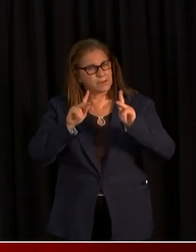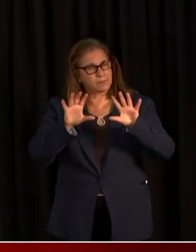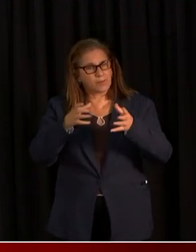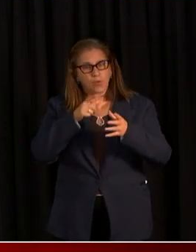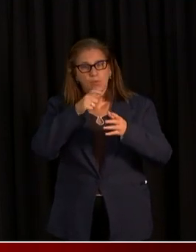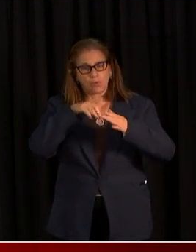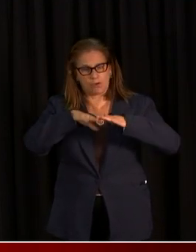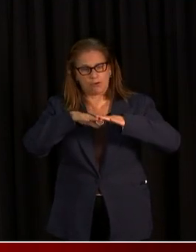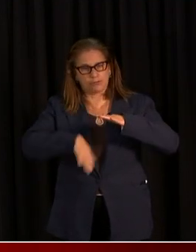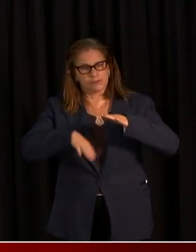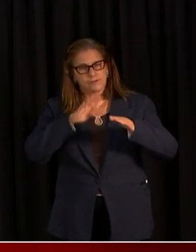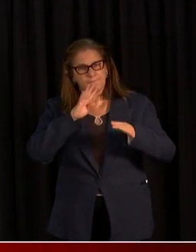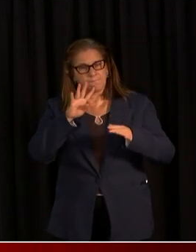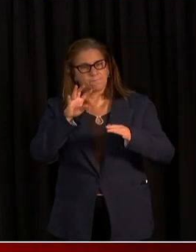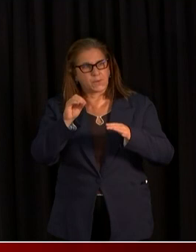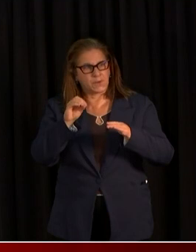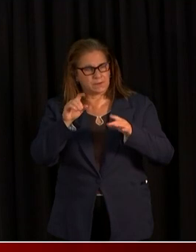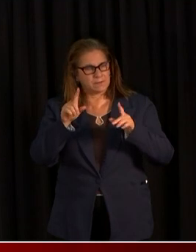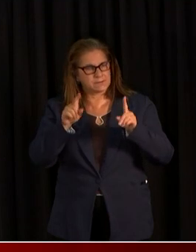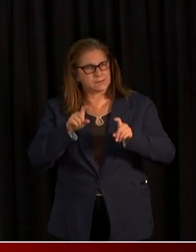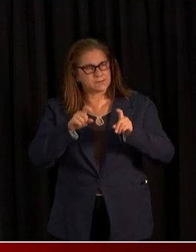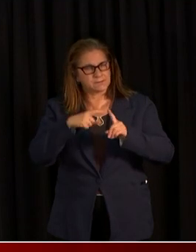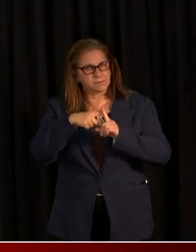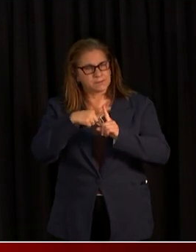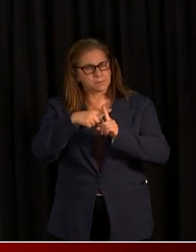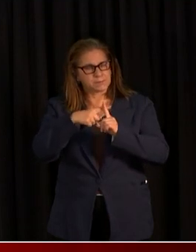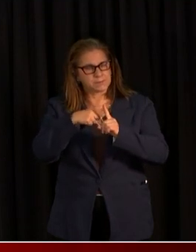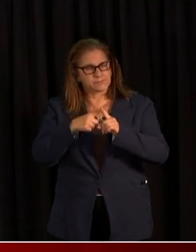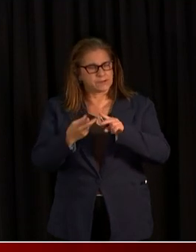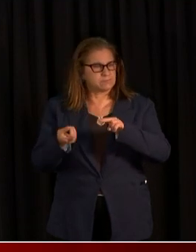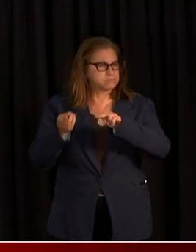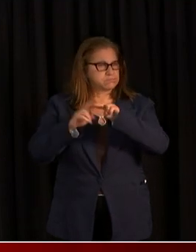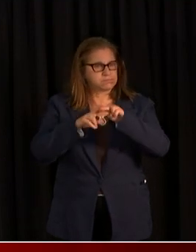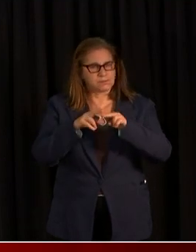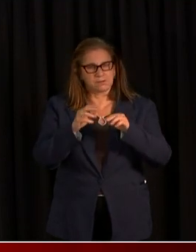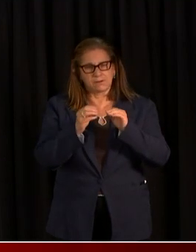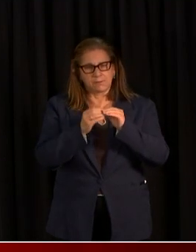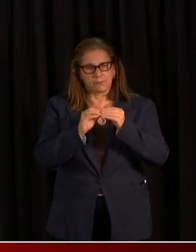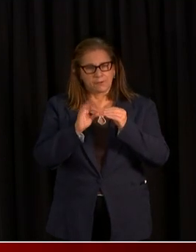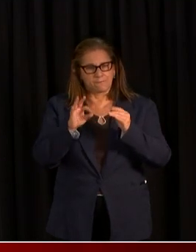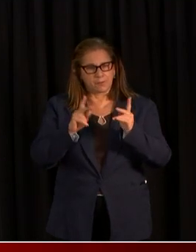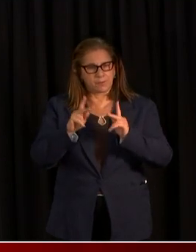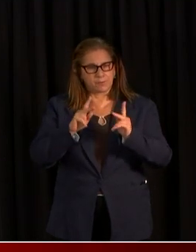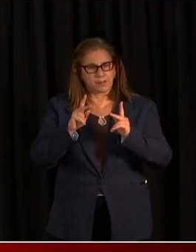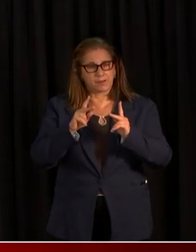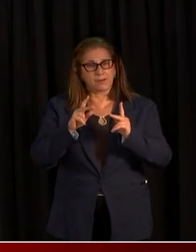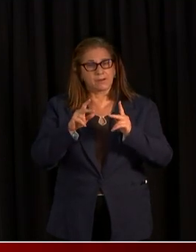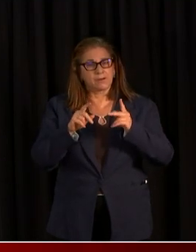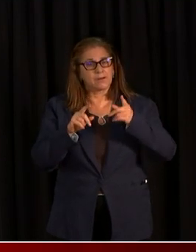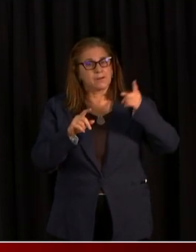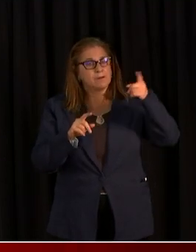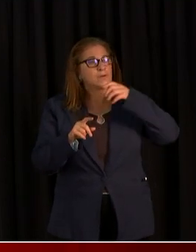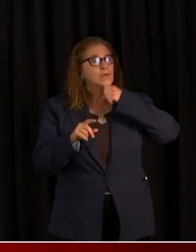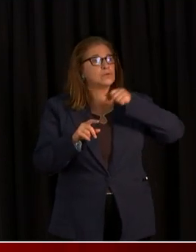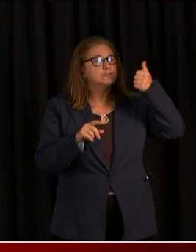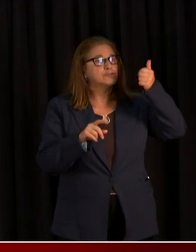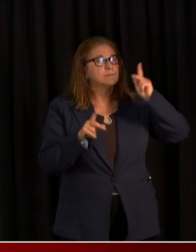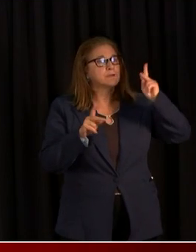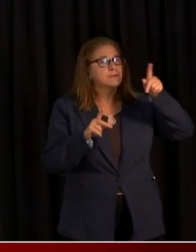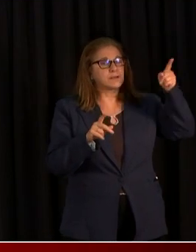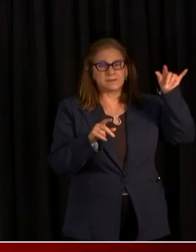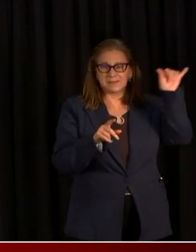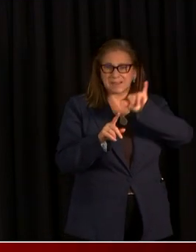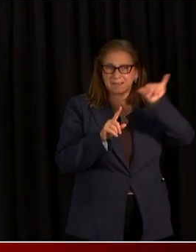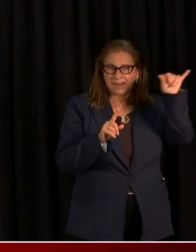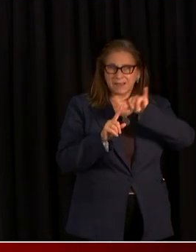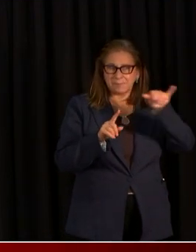the behavior that they take part in that some of us who are older don't take part in, and I'm just wondering, is this a